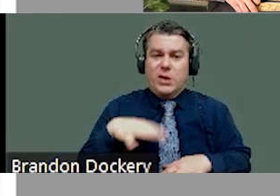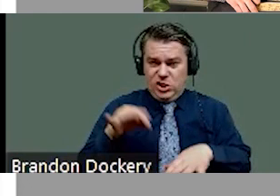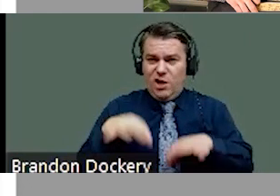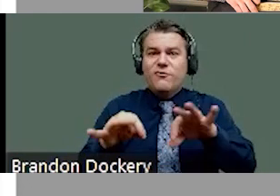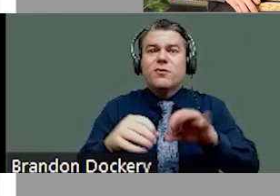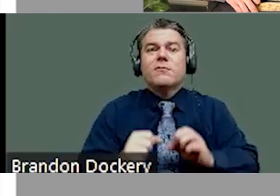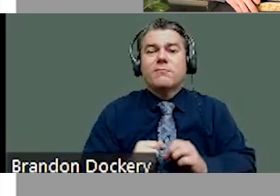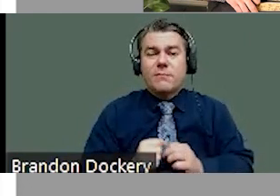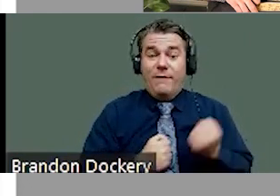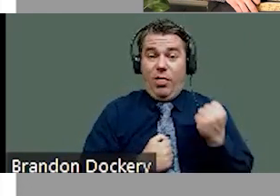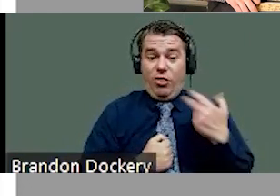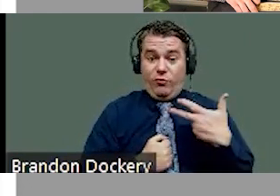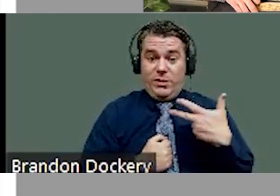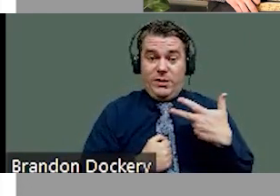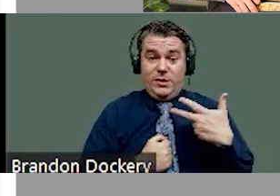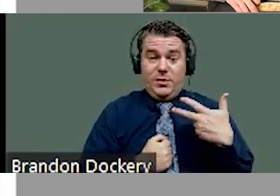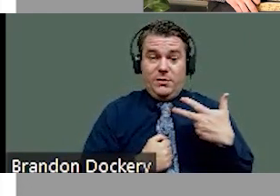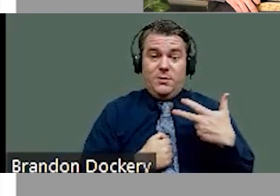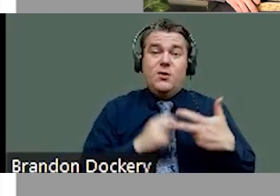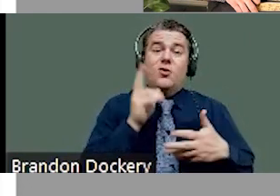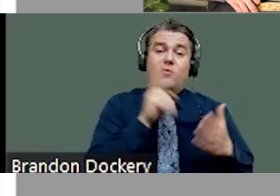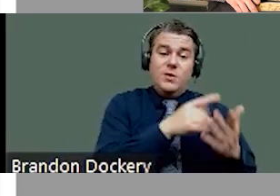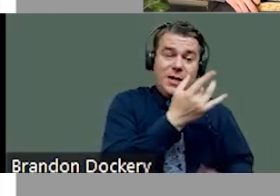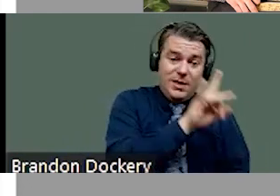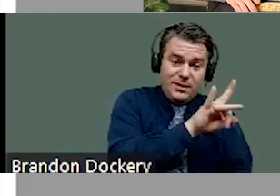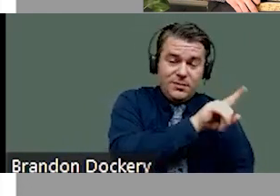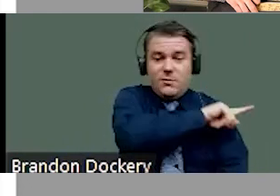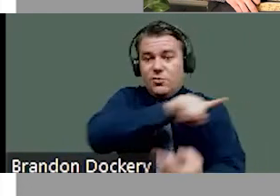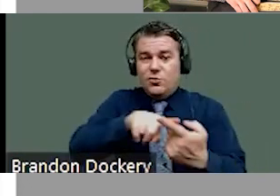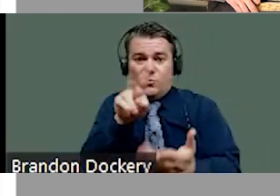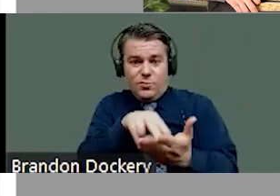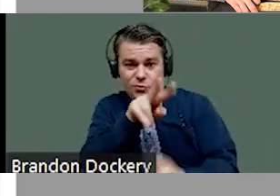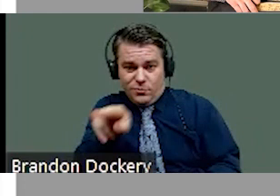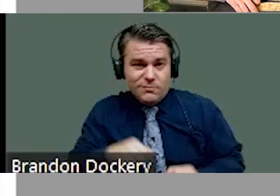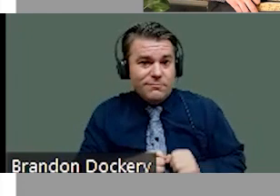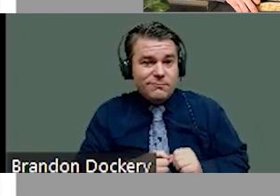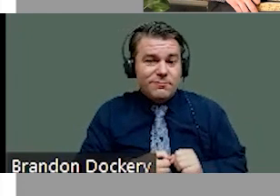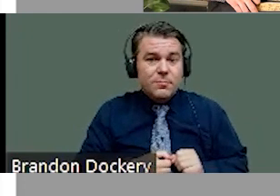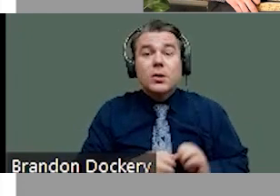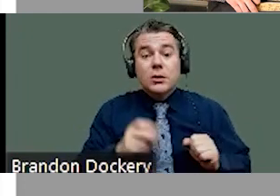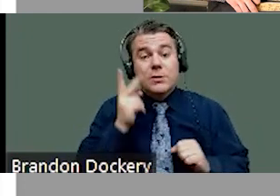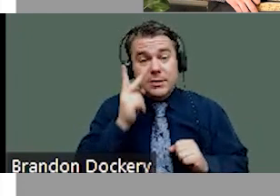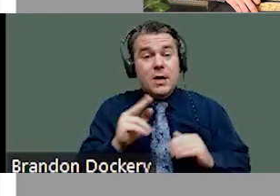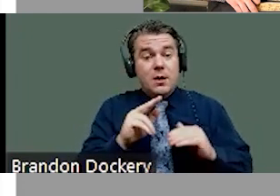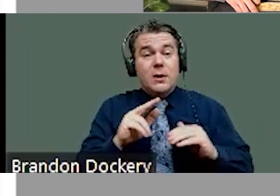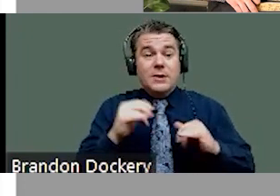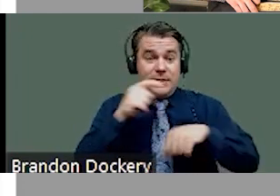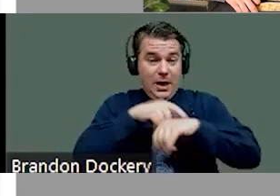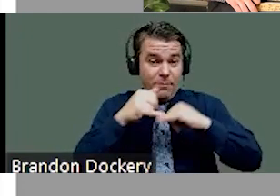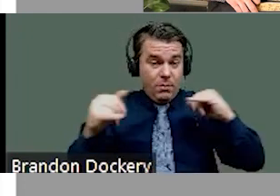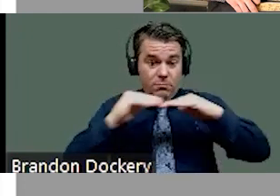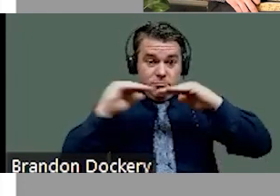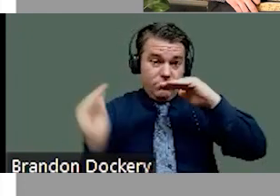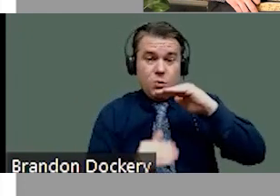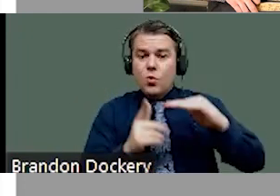and discovery. We have 3 of those scales from 2018 to 2022. And as you can see below the timeline, you